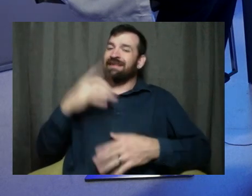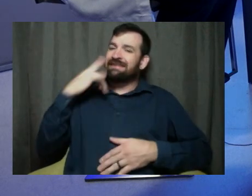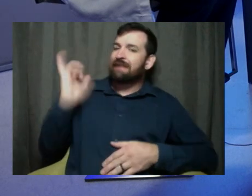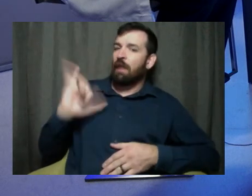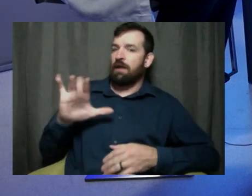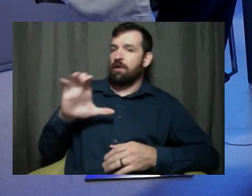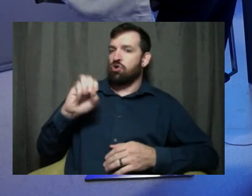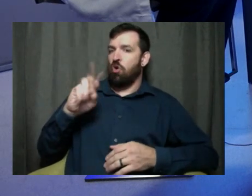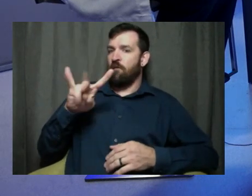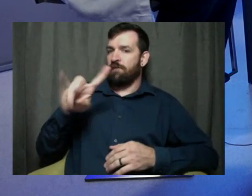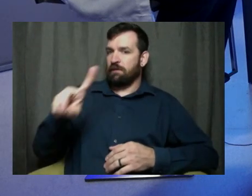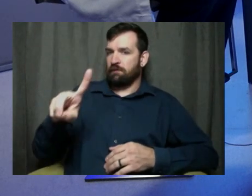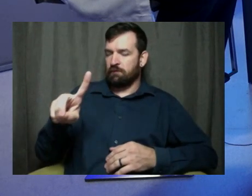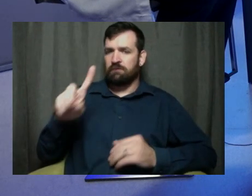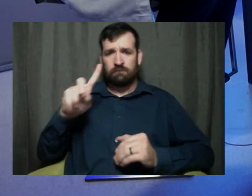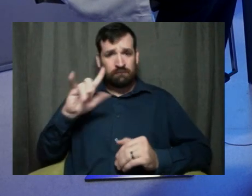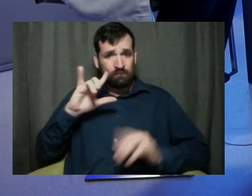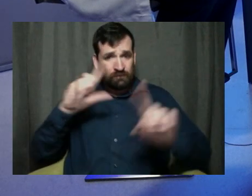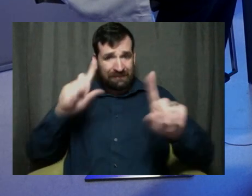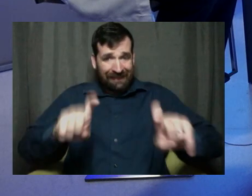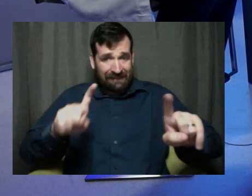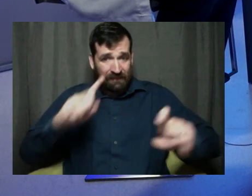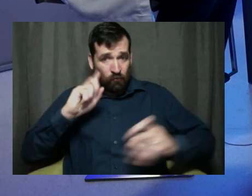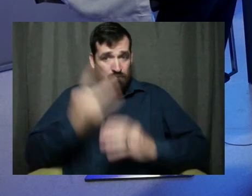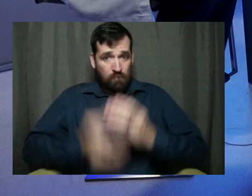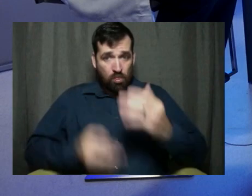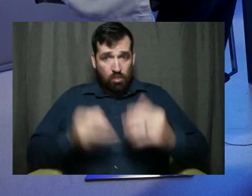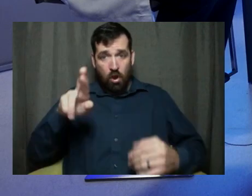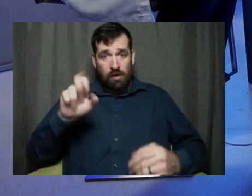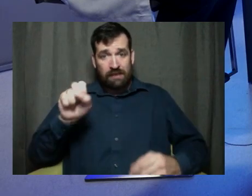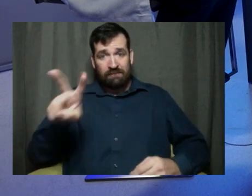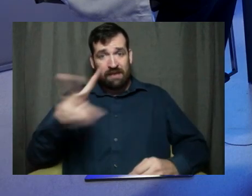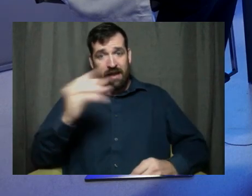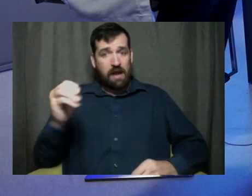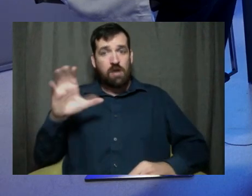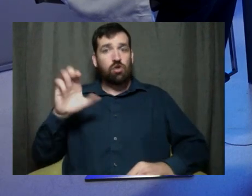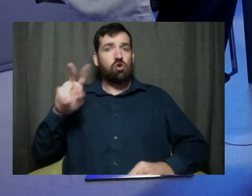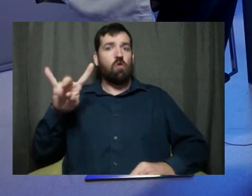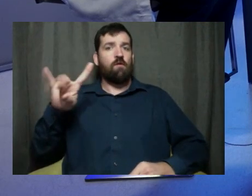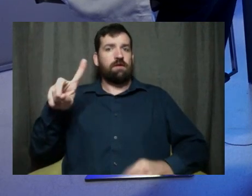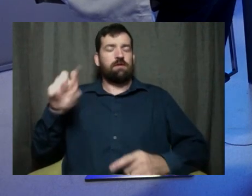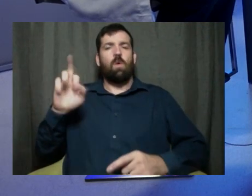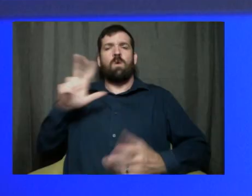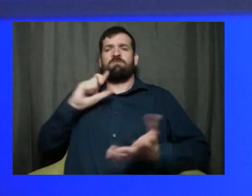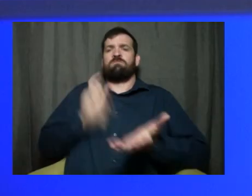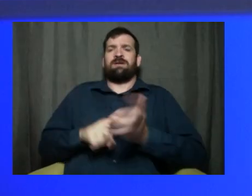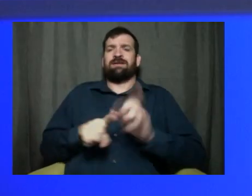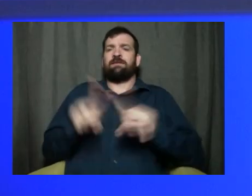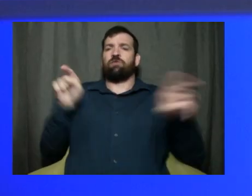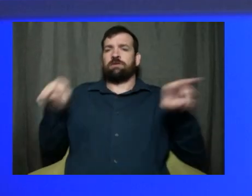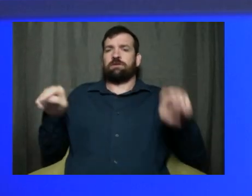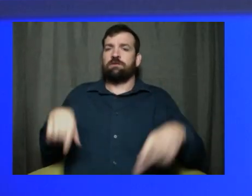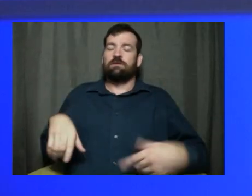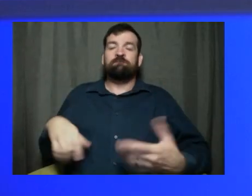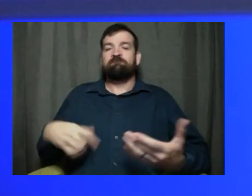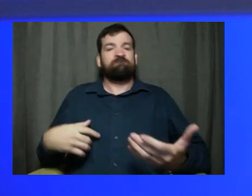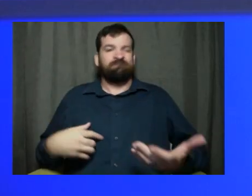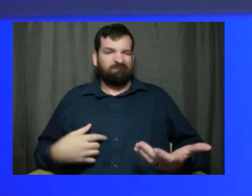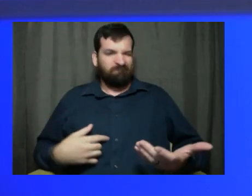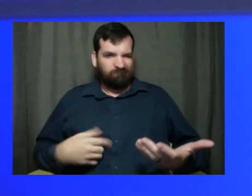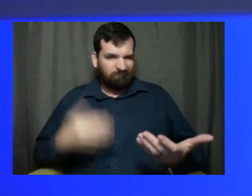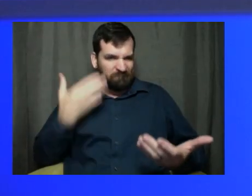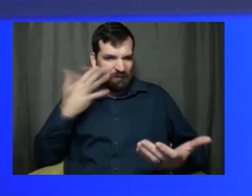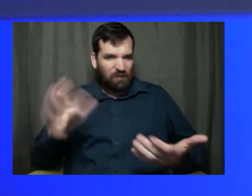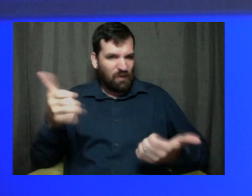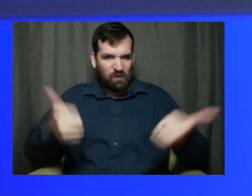checking them and testing them for both RSV and COVID, or can you just spot that? Yeah, so we wouldn't know which virus a